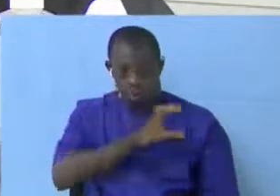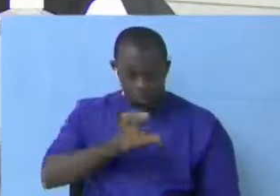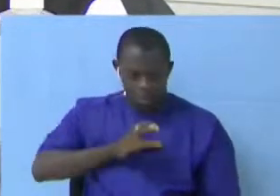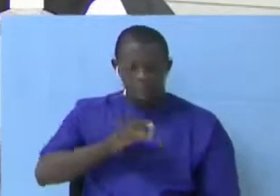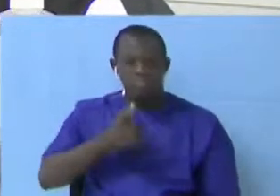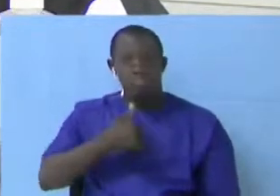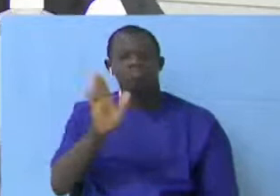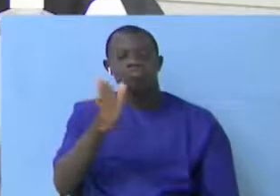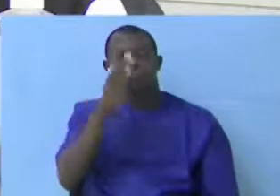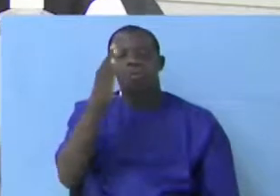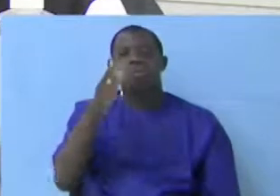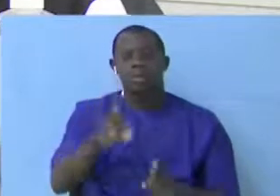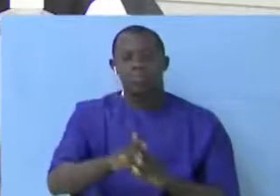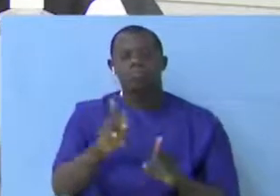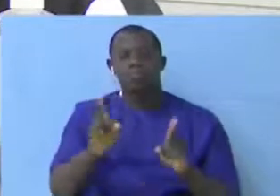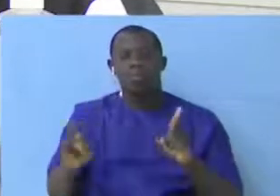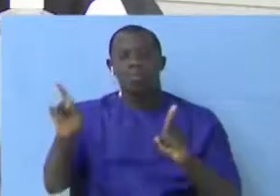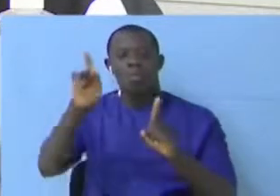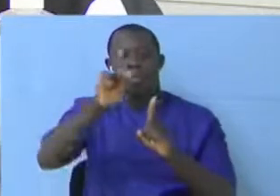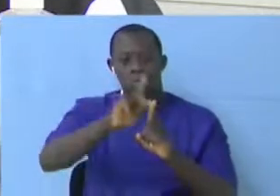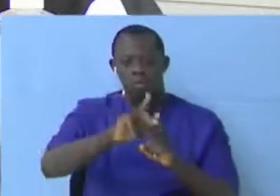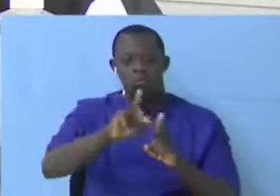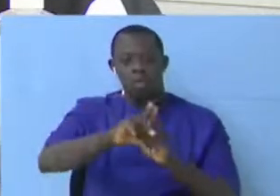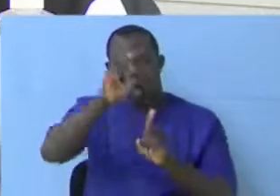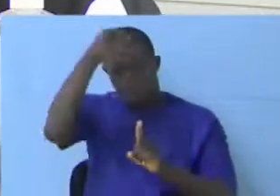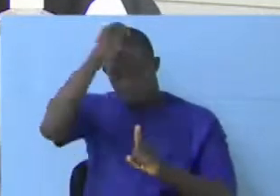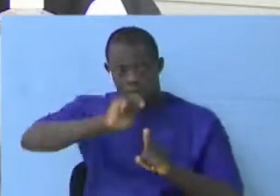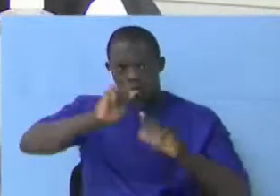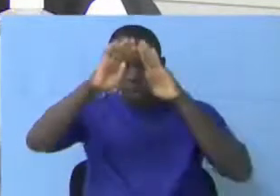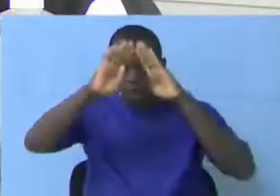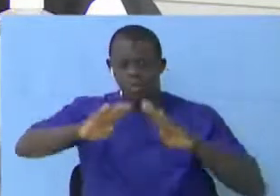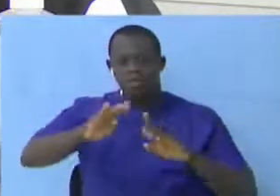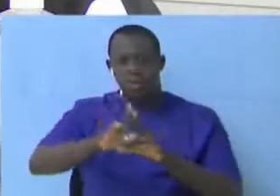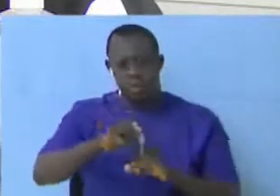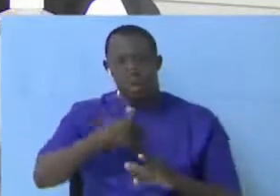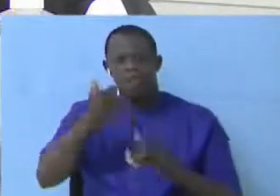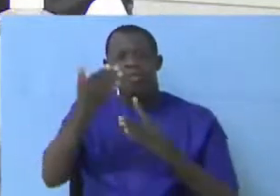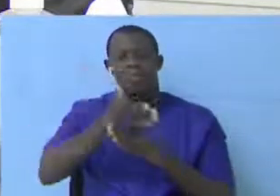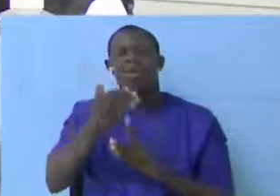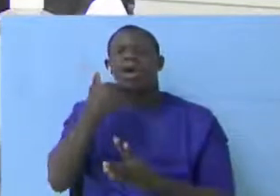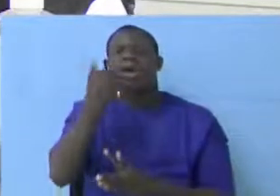I believe I asked for the detainees that were there overnight. They